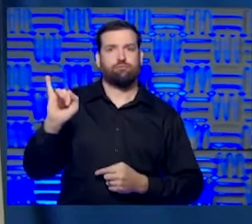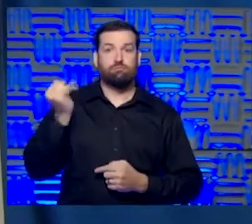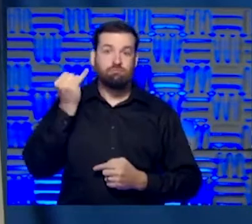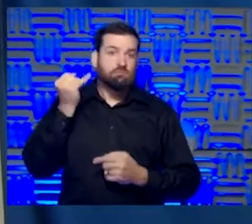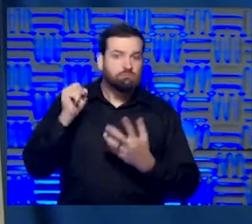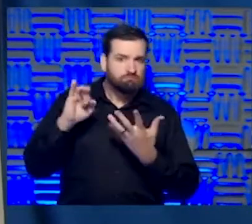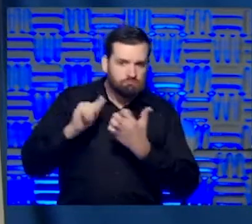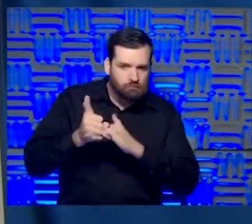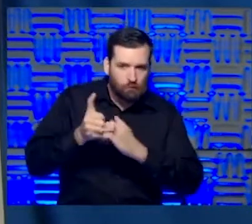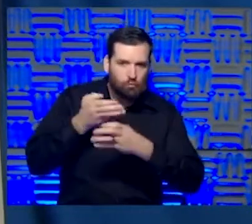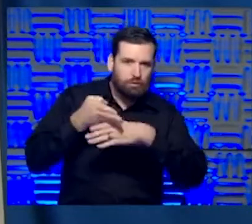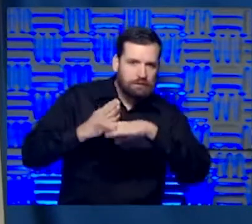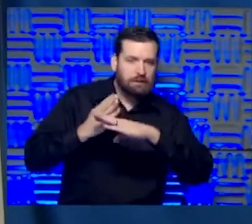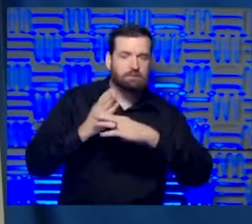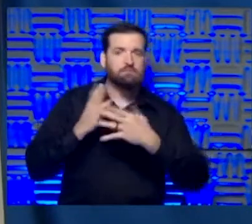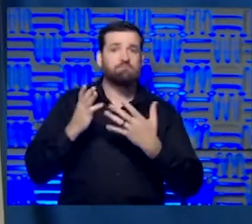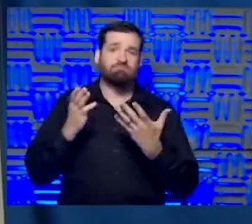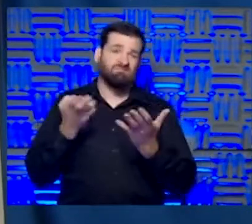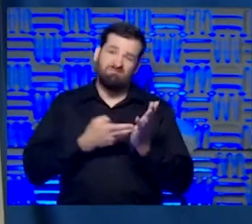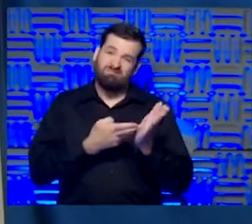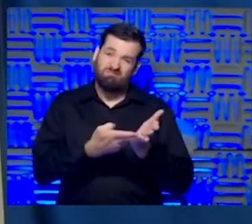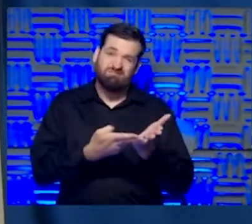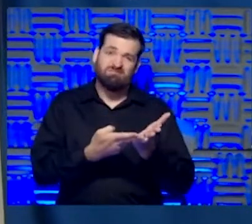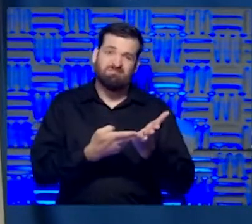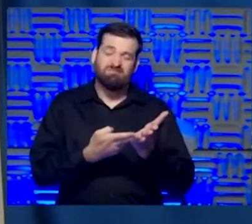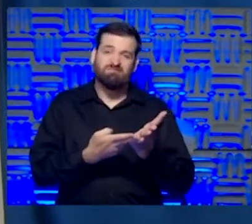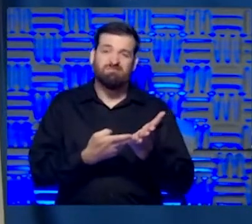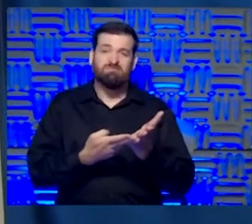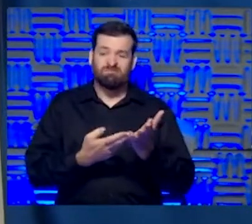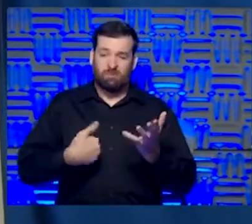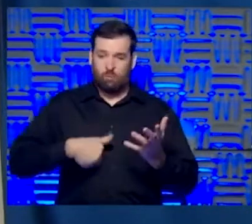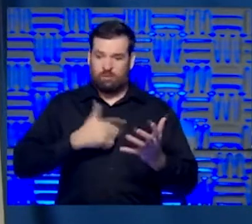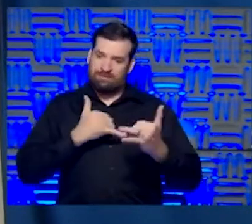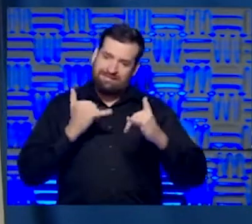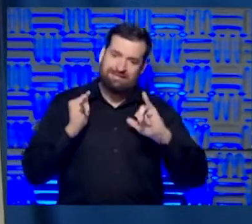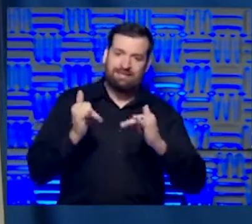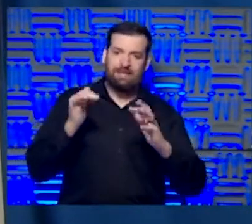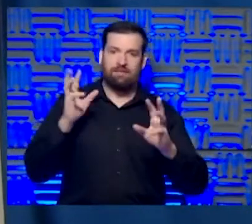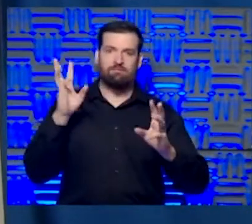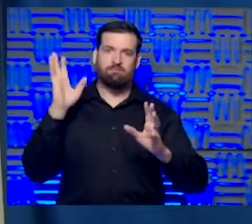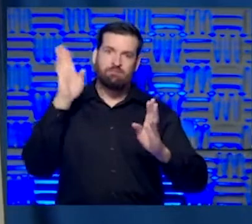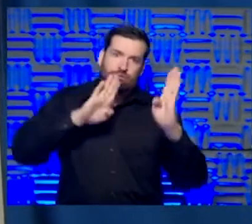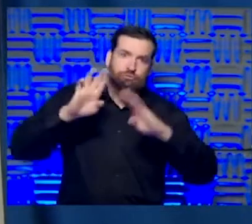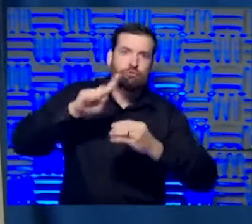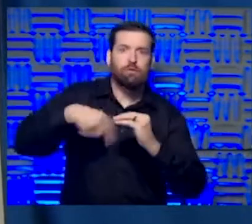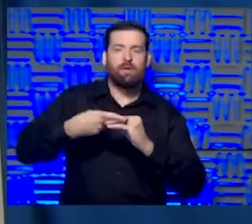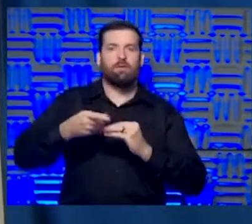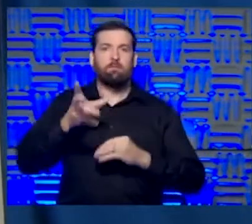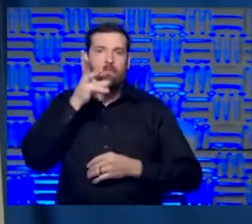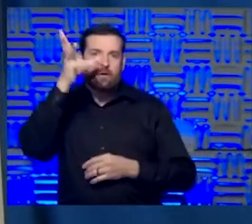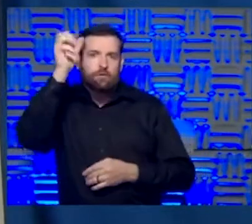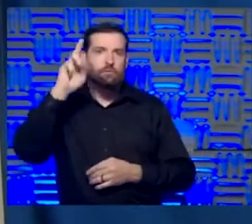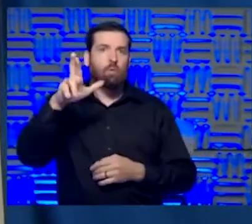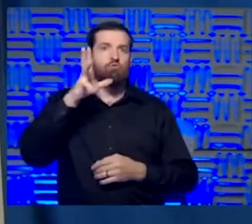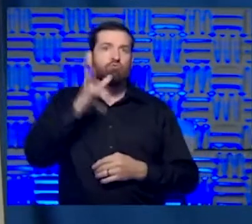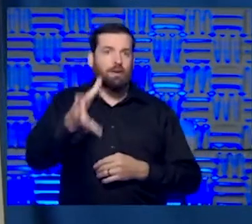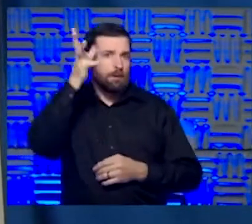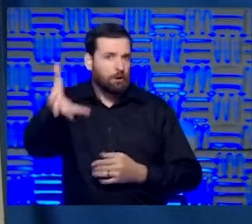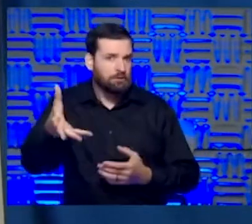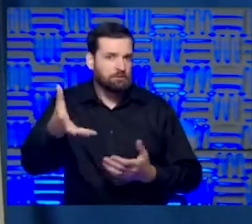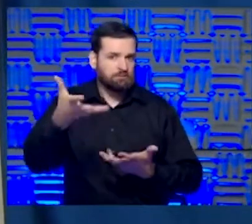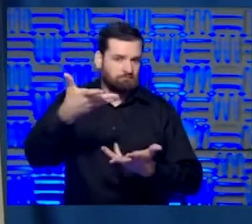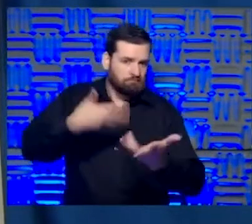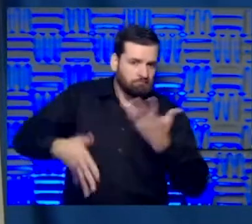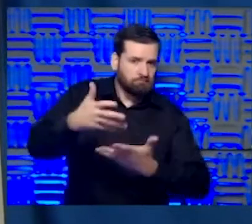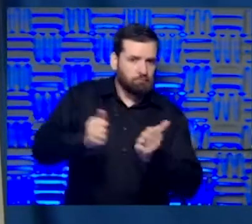how to protect them. And frankly, most of the time, we're at least as worried about the parents or the grandparents at home or around these